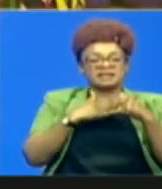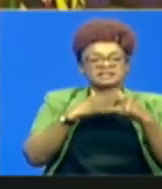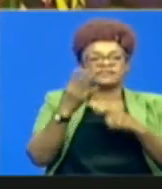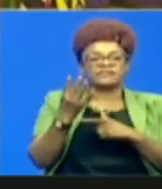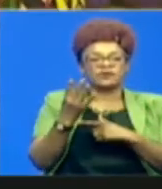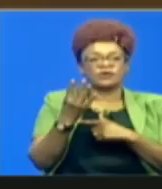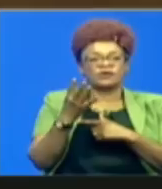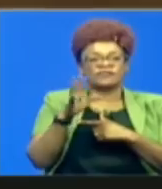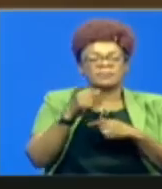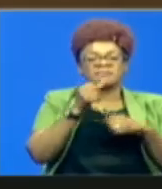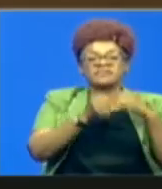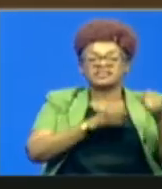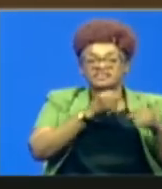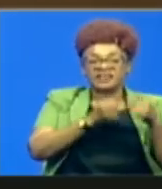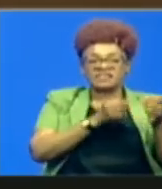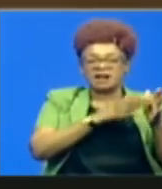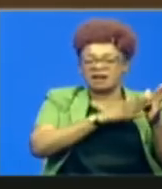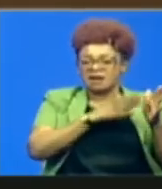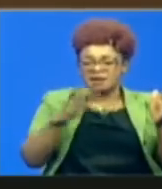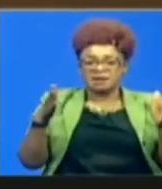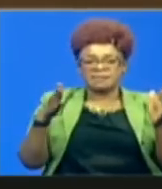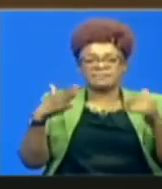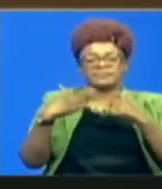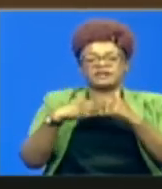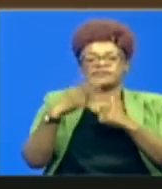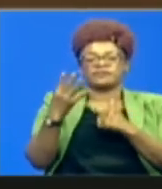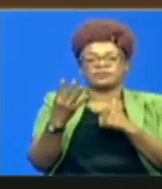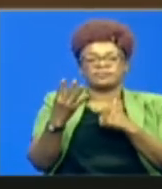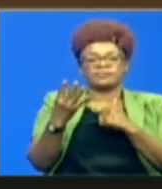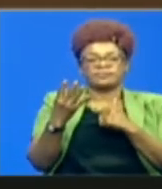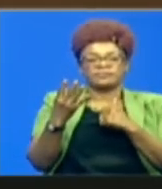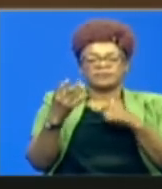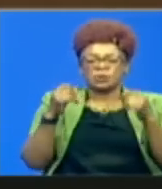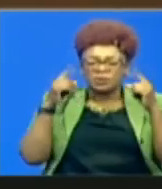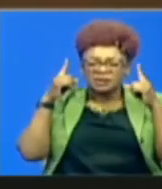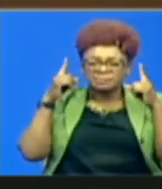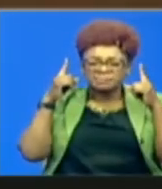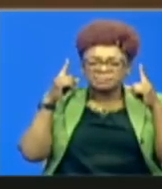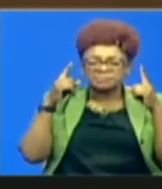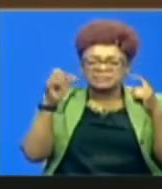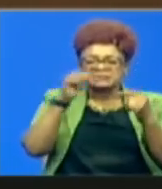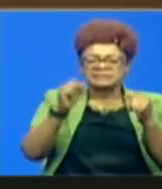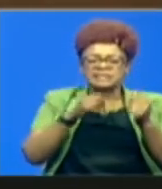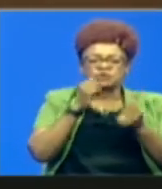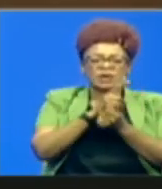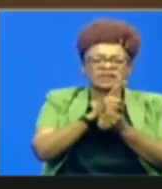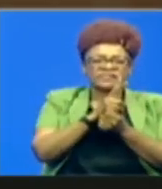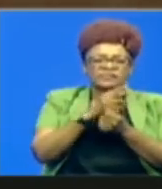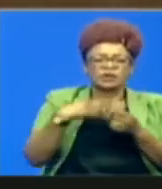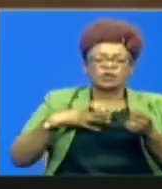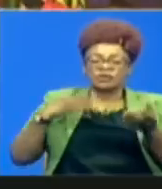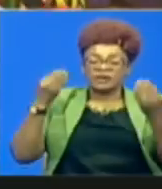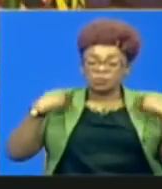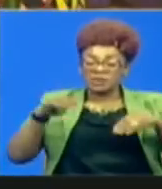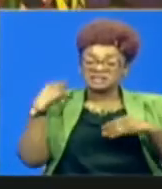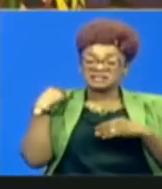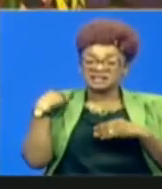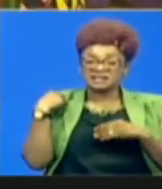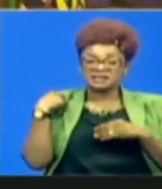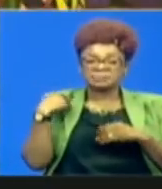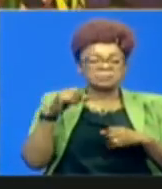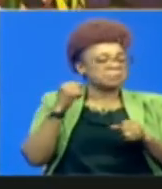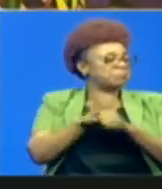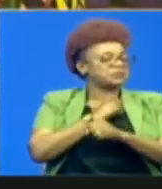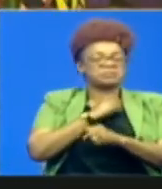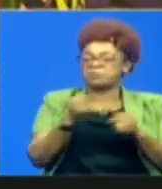from 55. Hey, I wake up today, I'm size 12. The cloth I wore yesterday, if I wake up in the morning, I can't wear